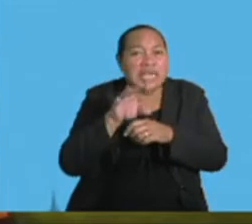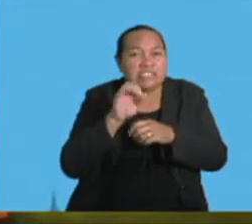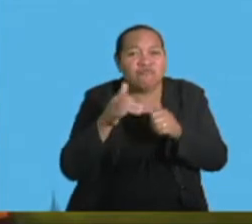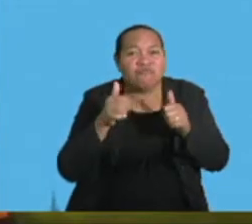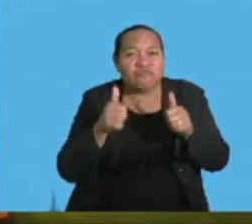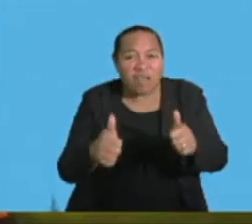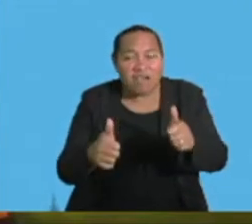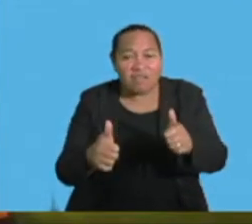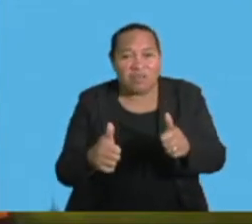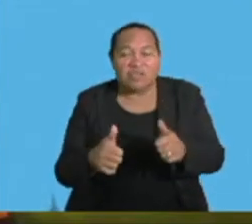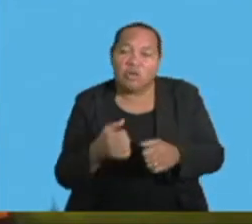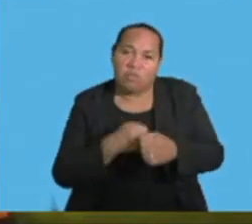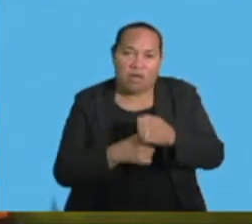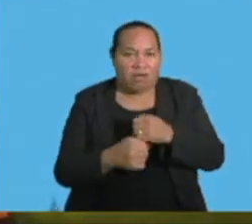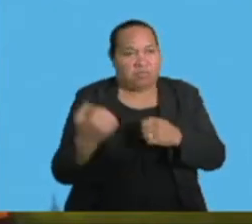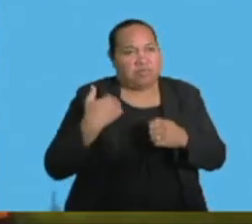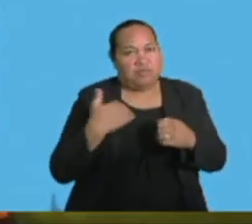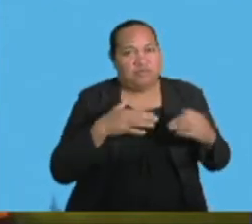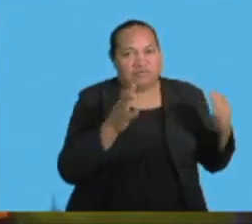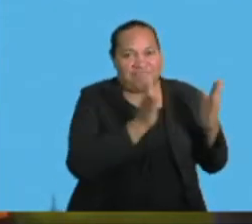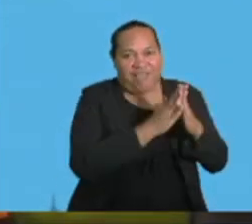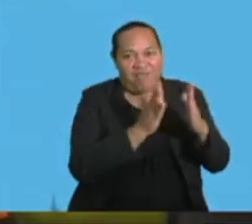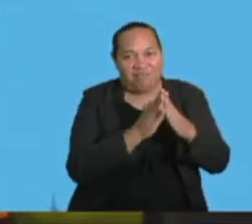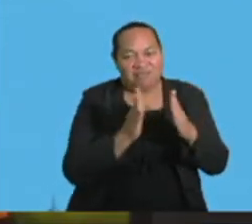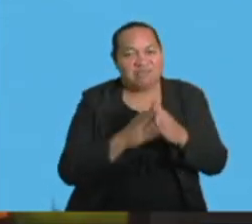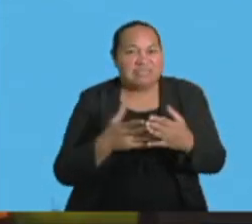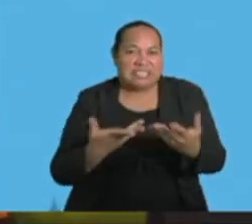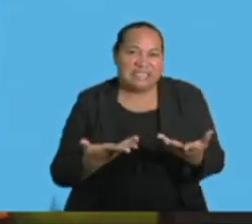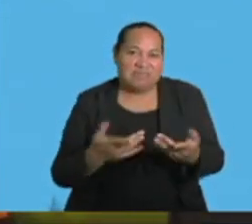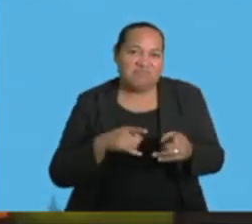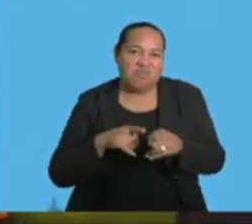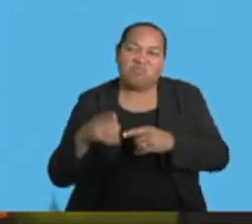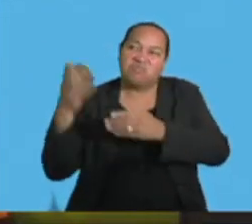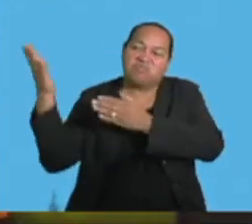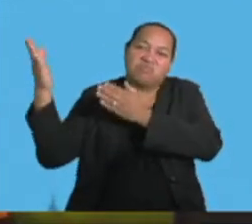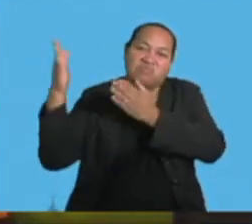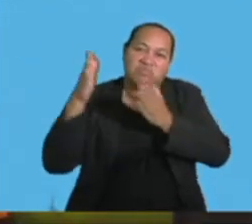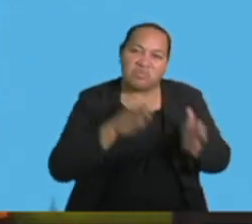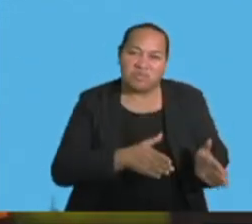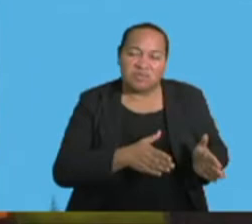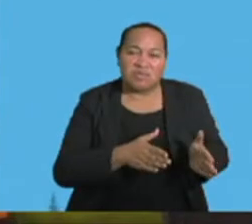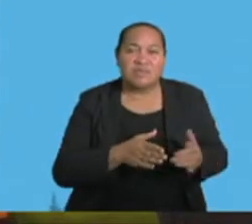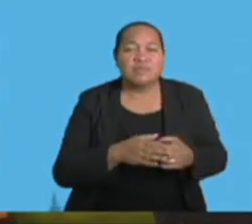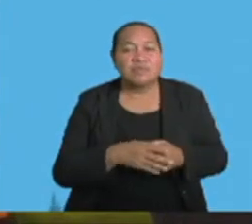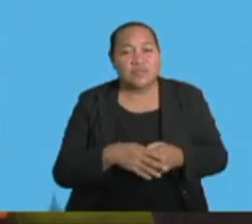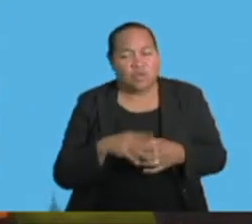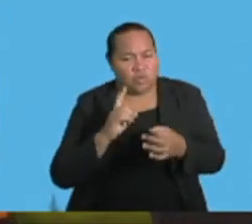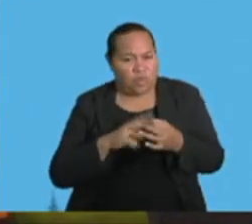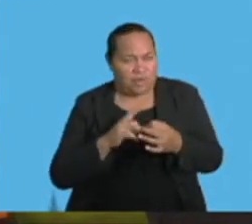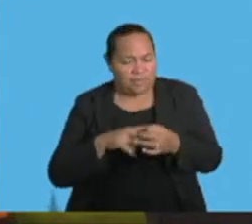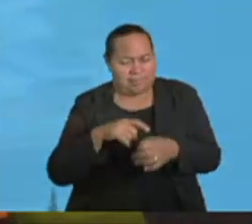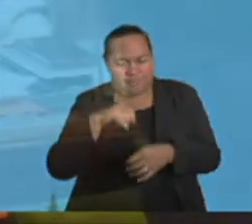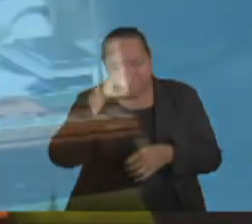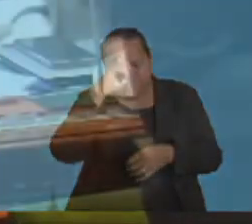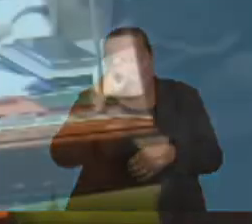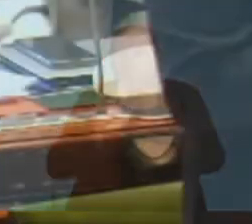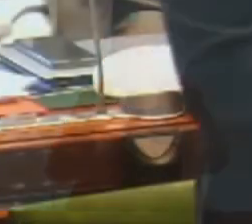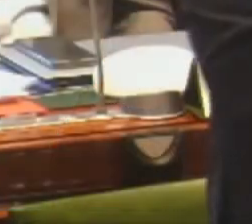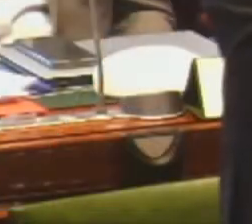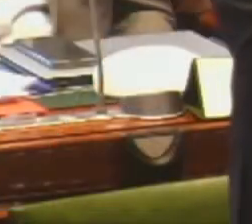became urban dwellers. So what are we doing? What are we doing, Mr. Speaker?